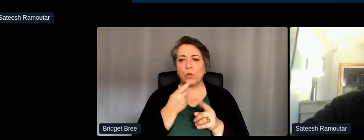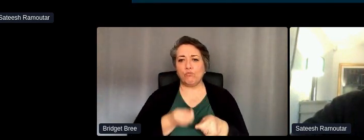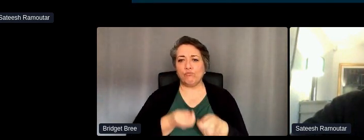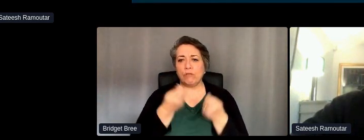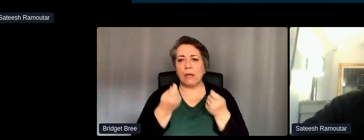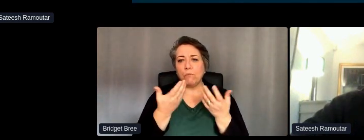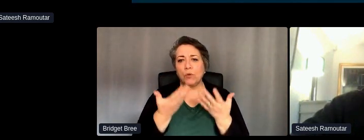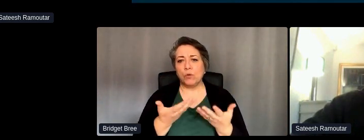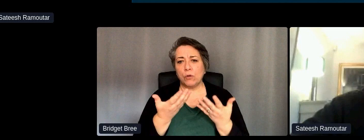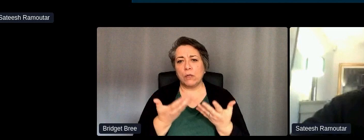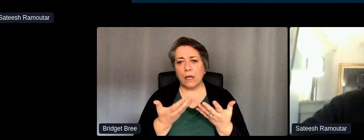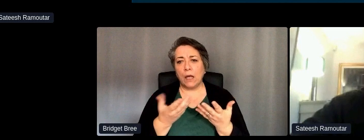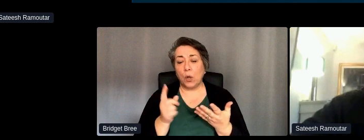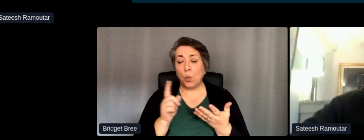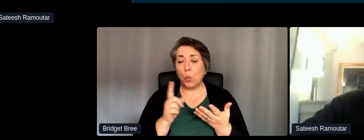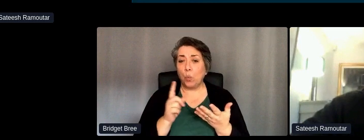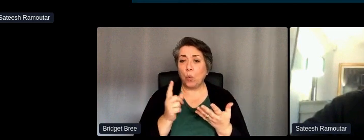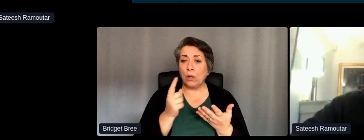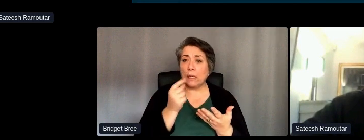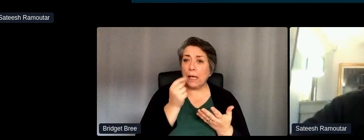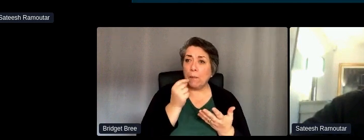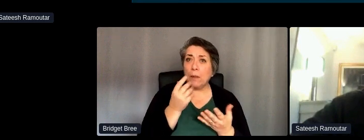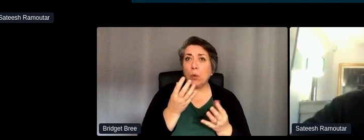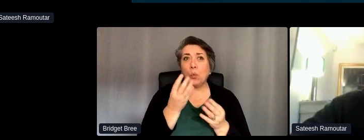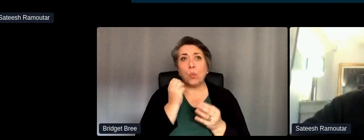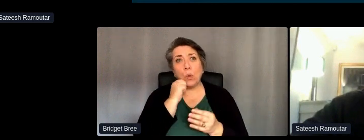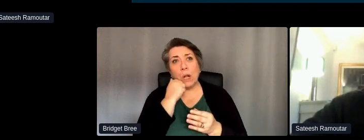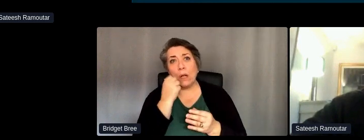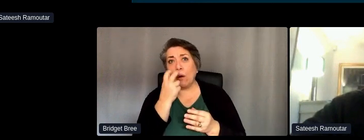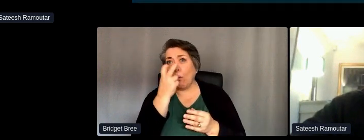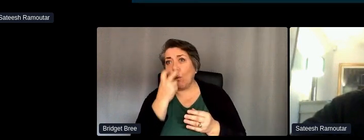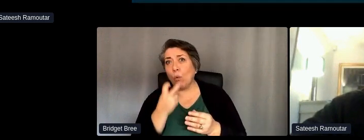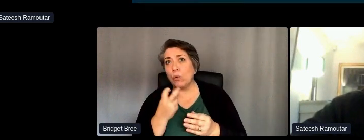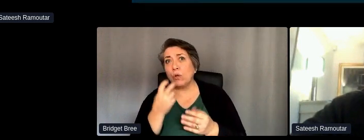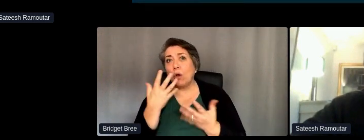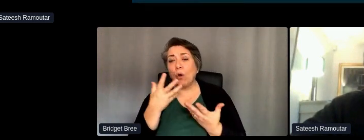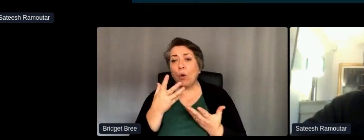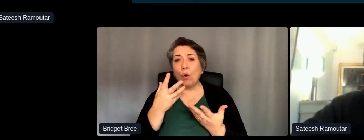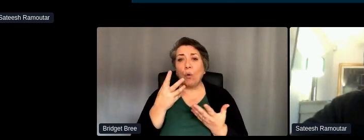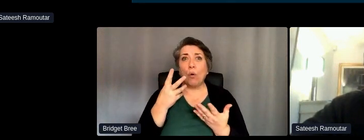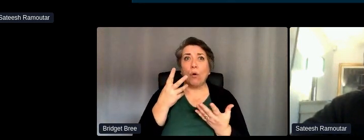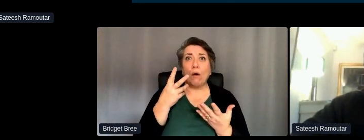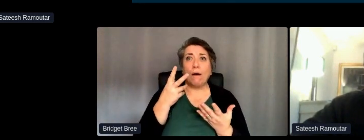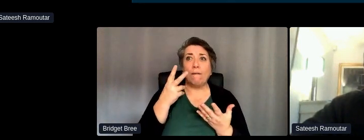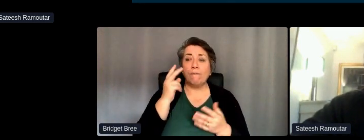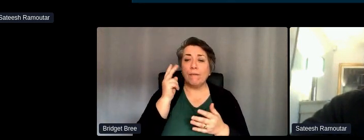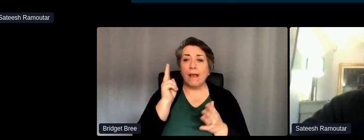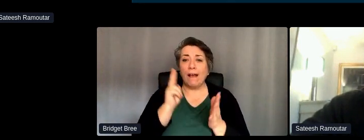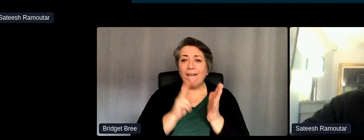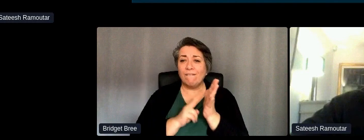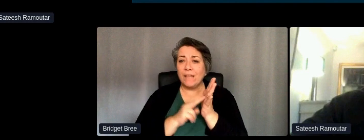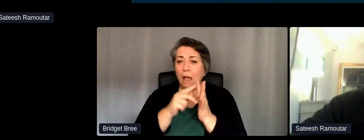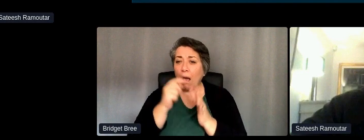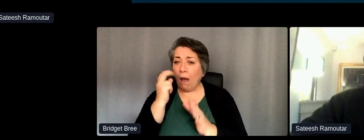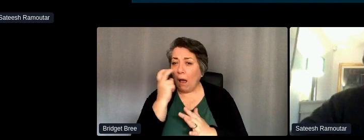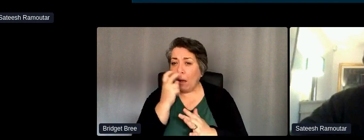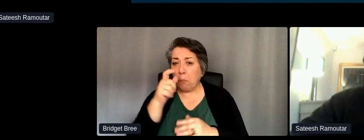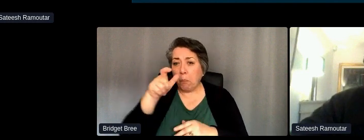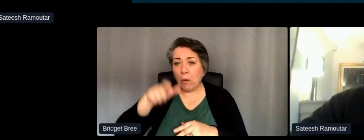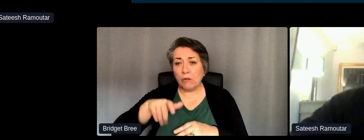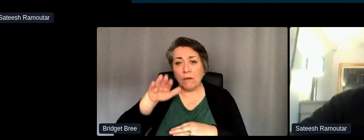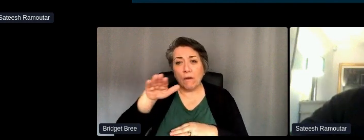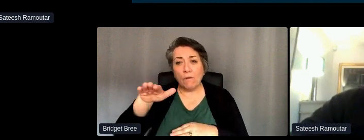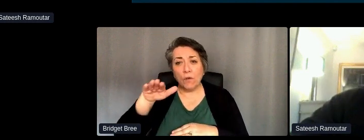an older and or visually dexterity impaired user of tomorrow demand from the user interface? We're a fairly